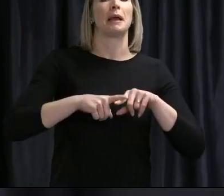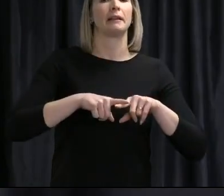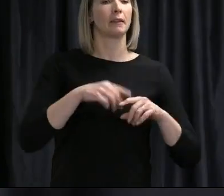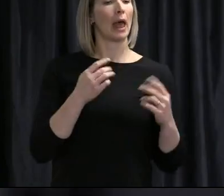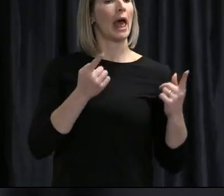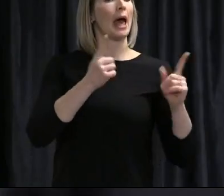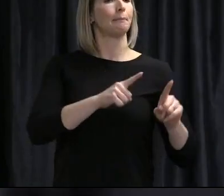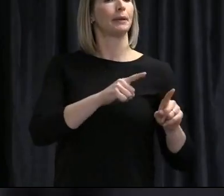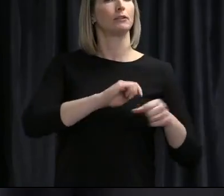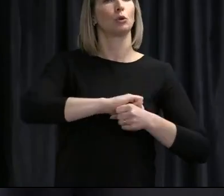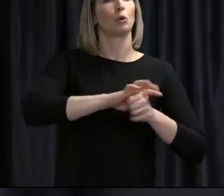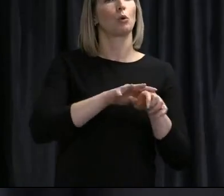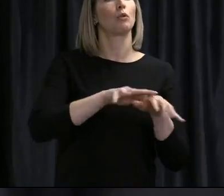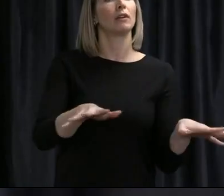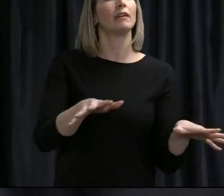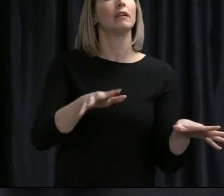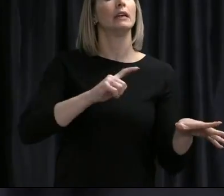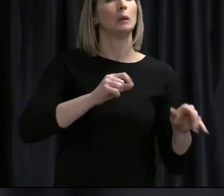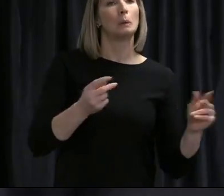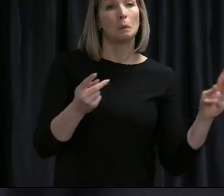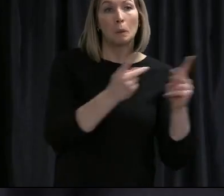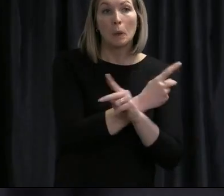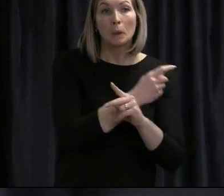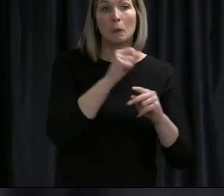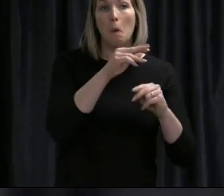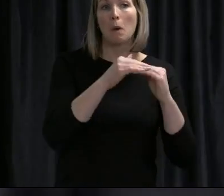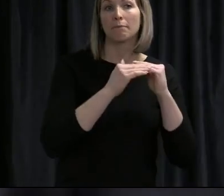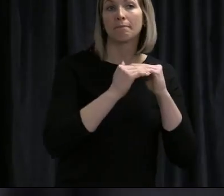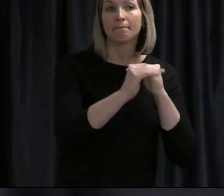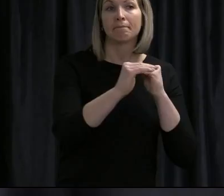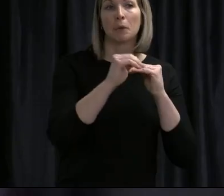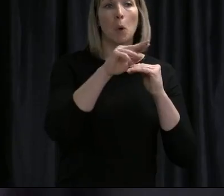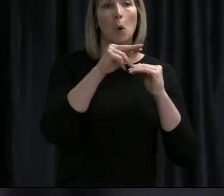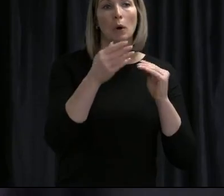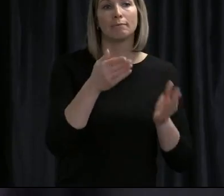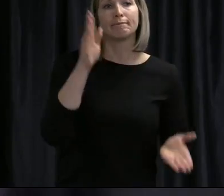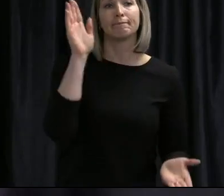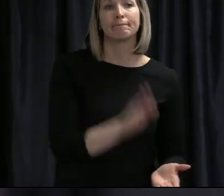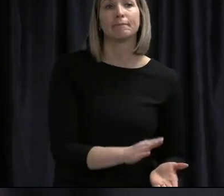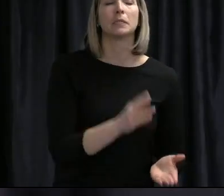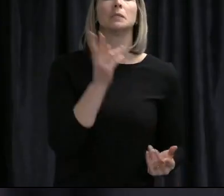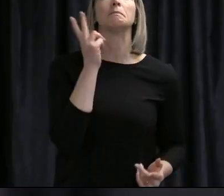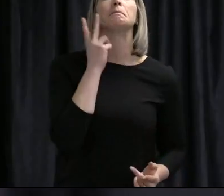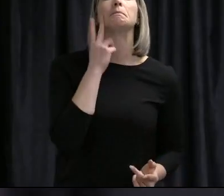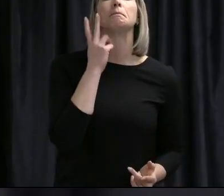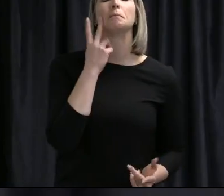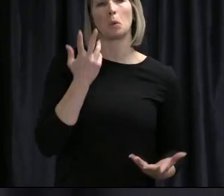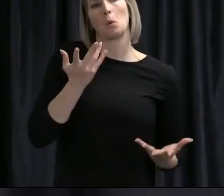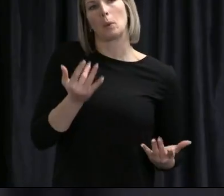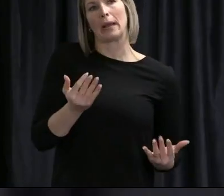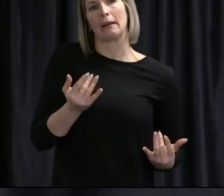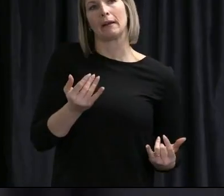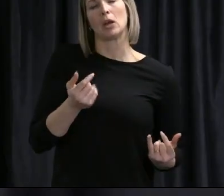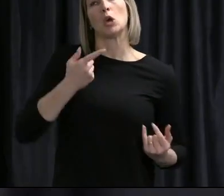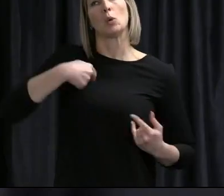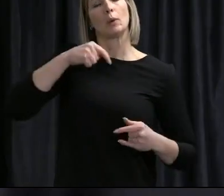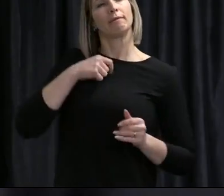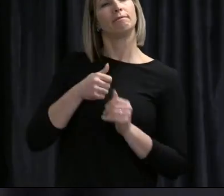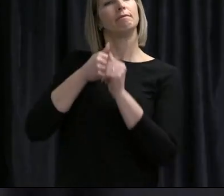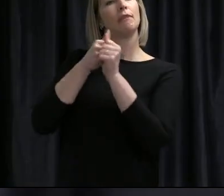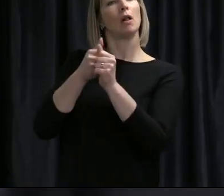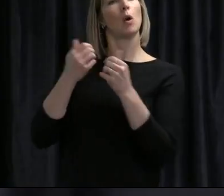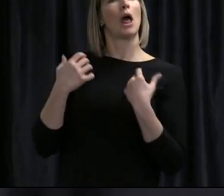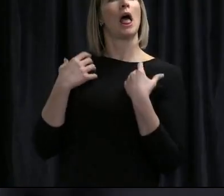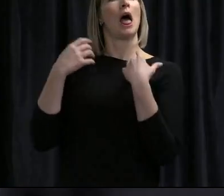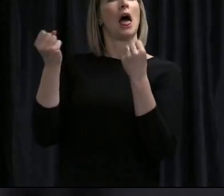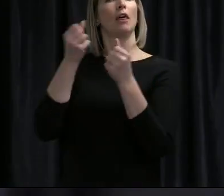virus, which are rapidly evolving. We will continue to follow the advice and recommendations of our health officials